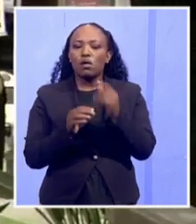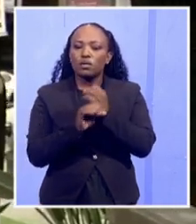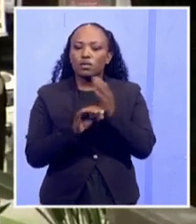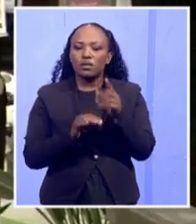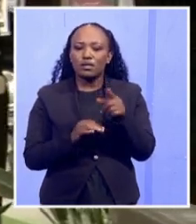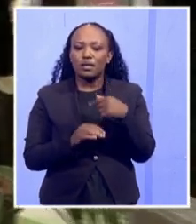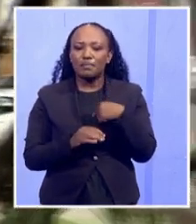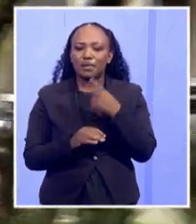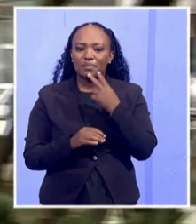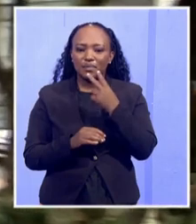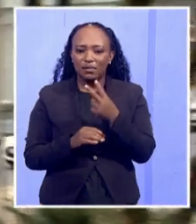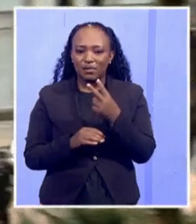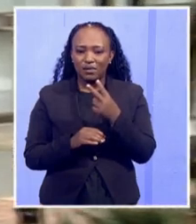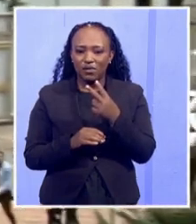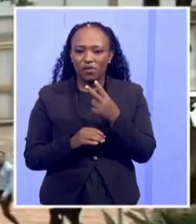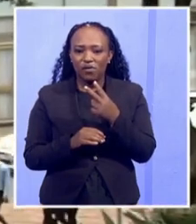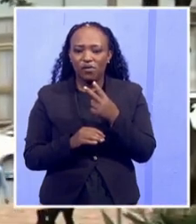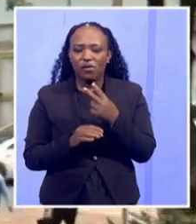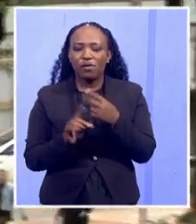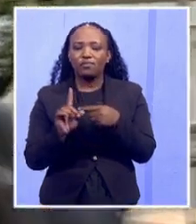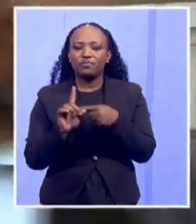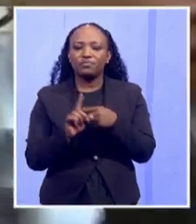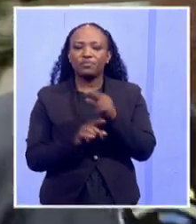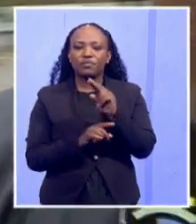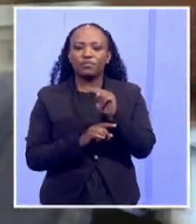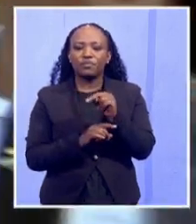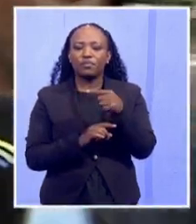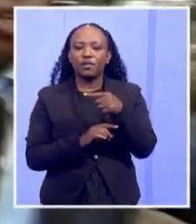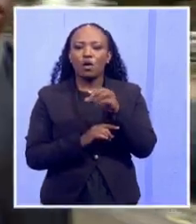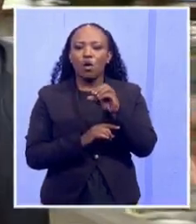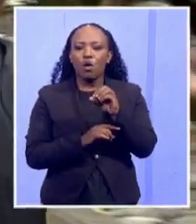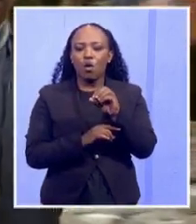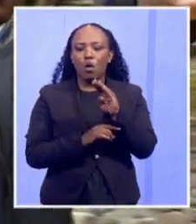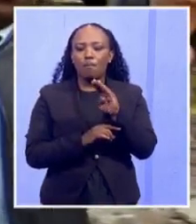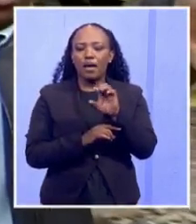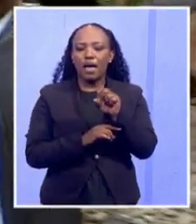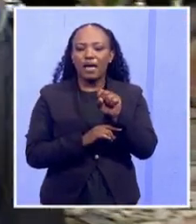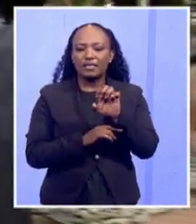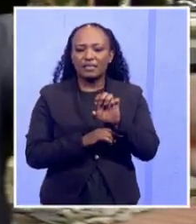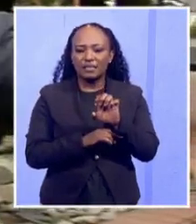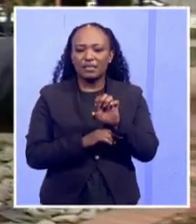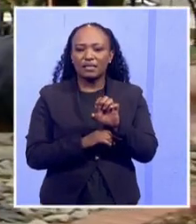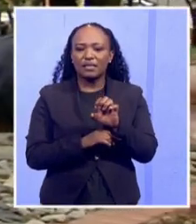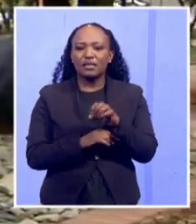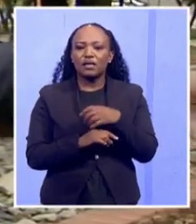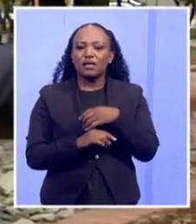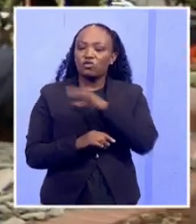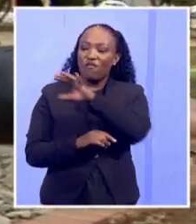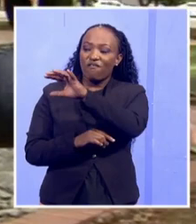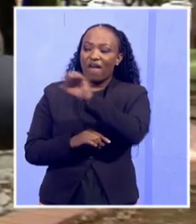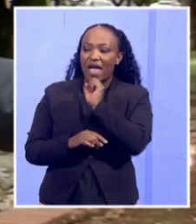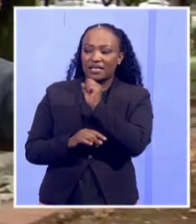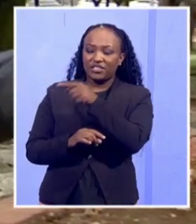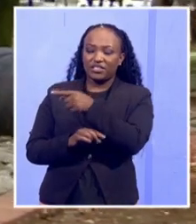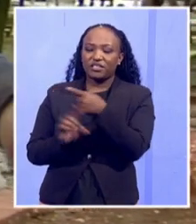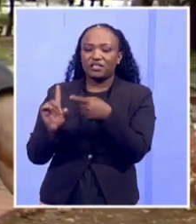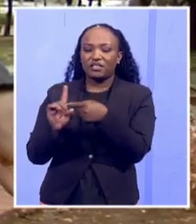seeing Alko Ngobese from the IFP. I'm just going to ask someone just to grab Mr. Alko Ngobese there for